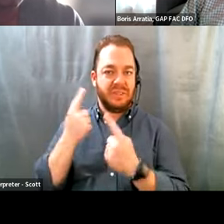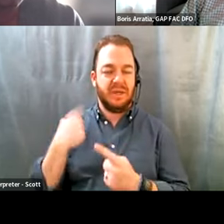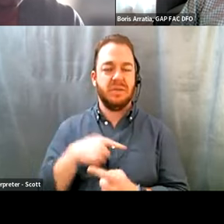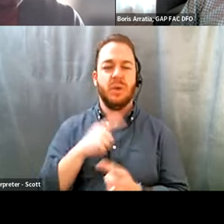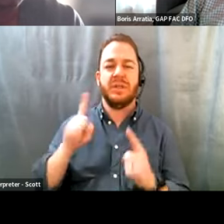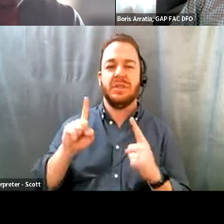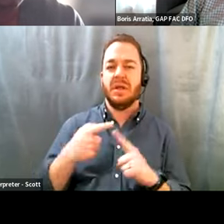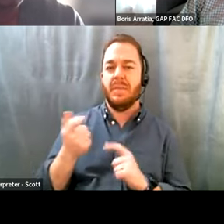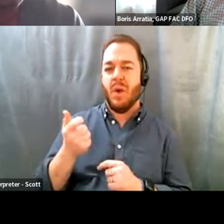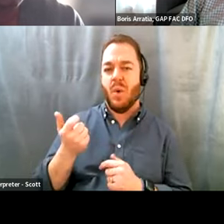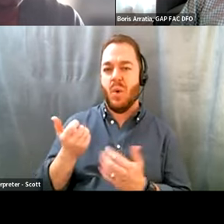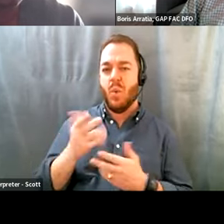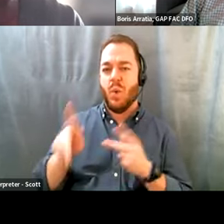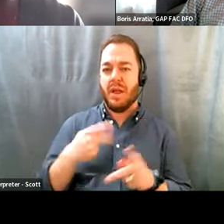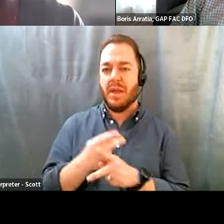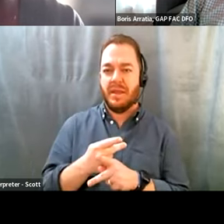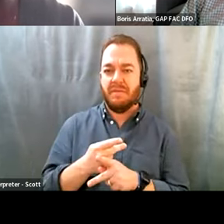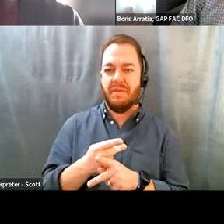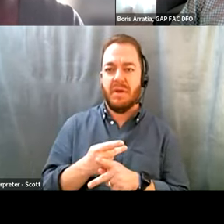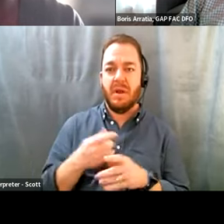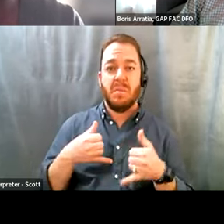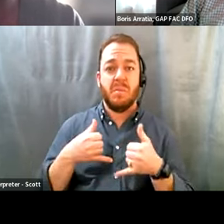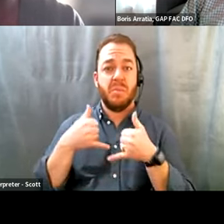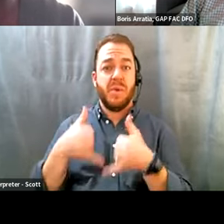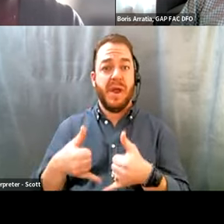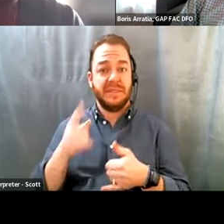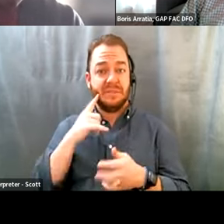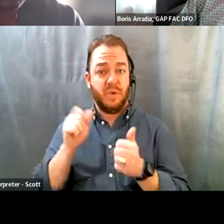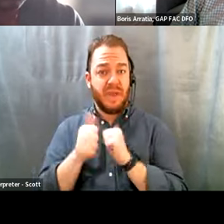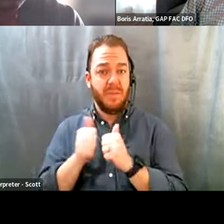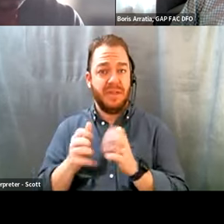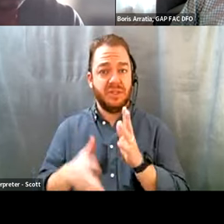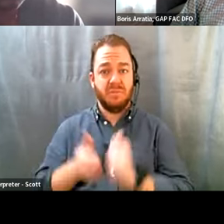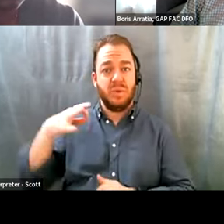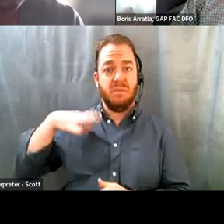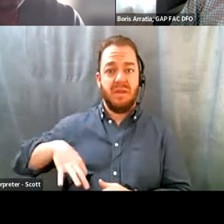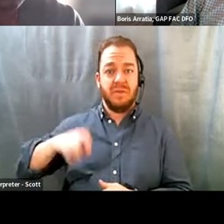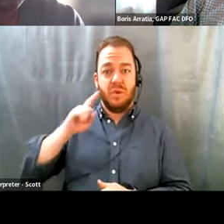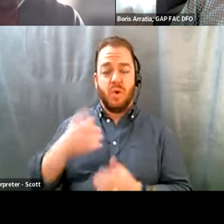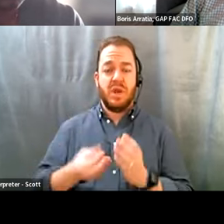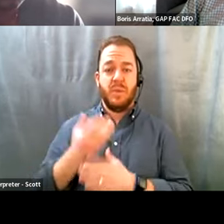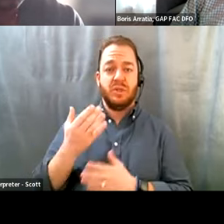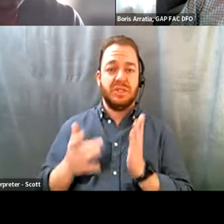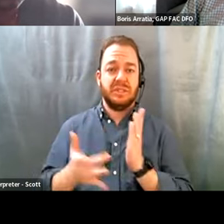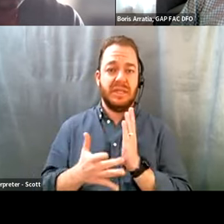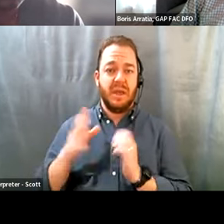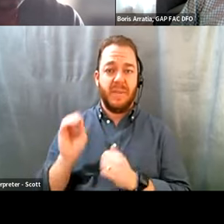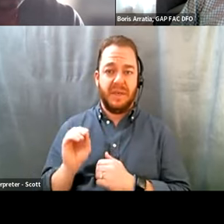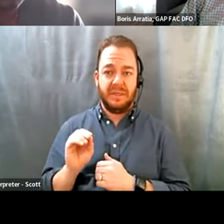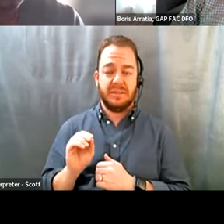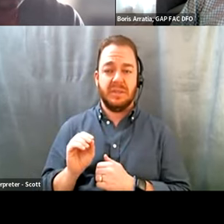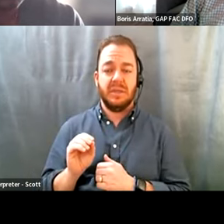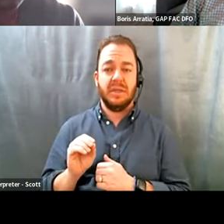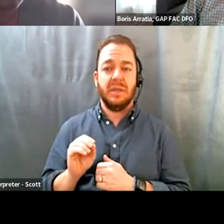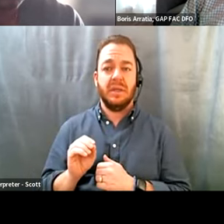bit about what type of prizes for these prize competitions would be most beneficial to emerging startup innovative